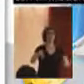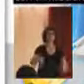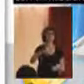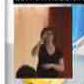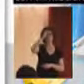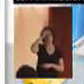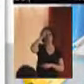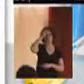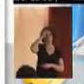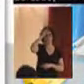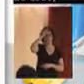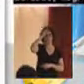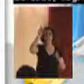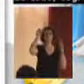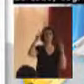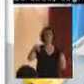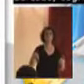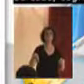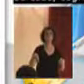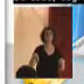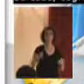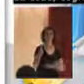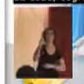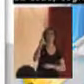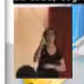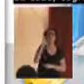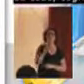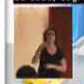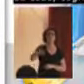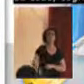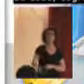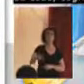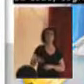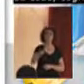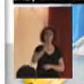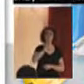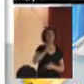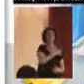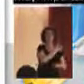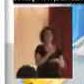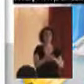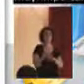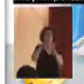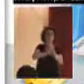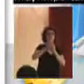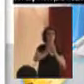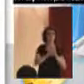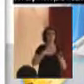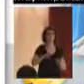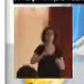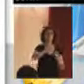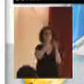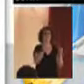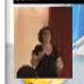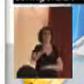slides to you because they will be included in the final report. So we started analyzing the different groups' needs, and we're